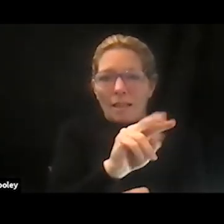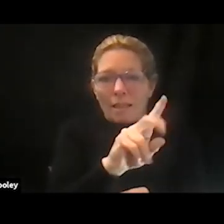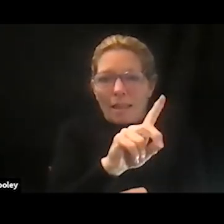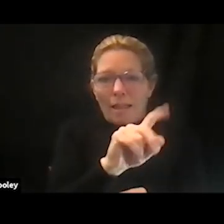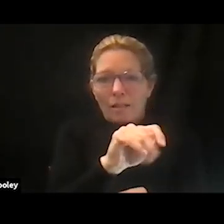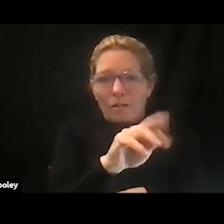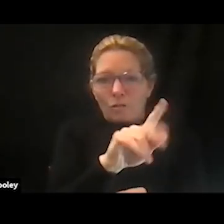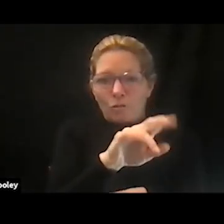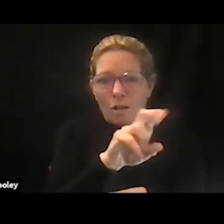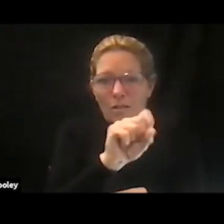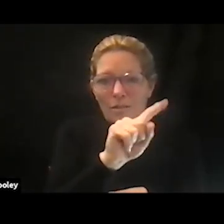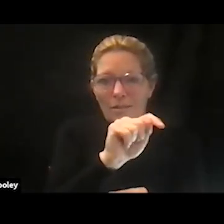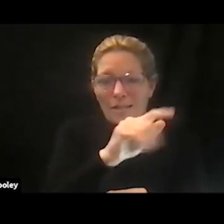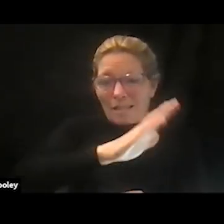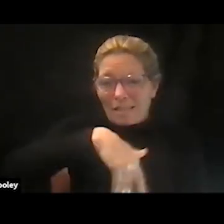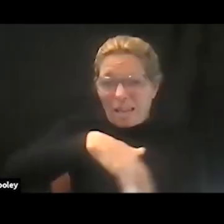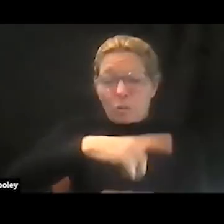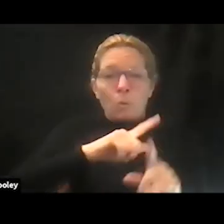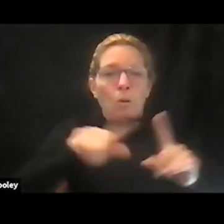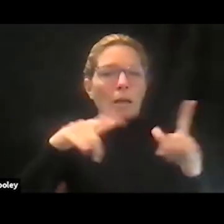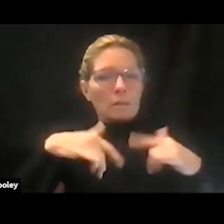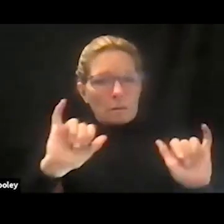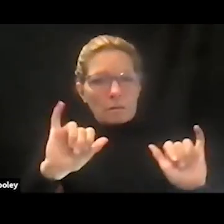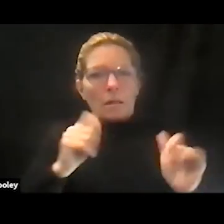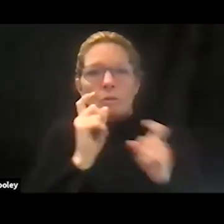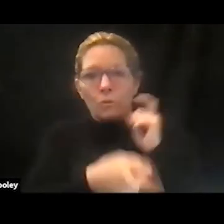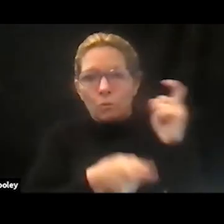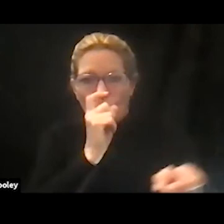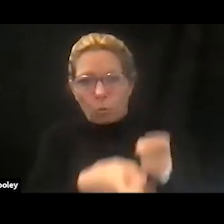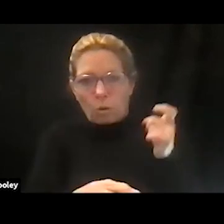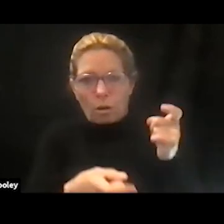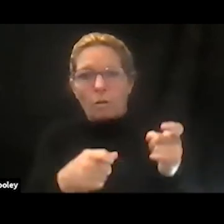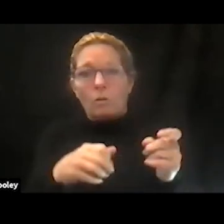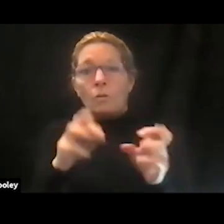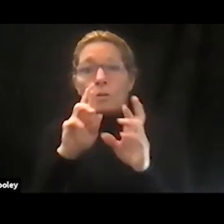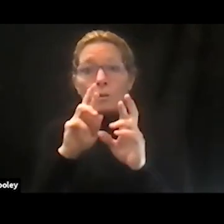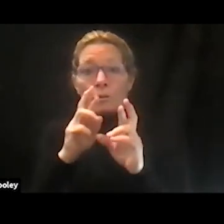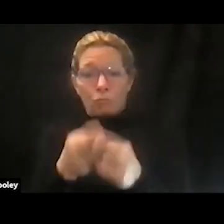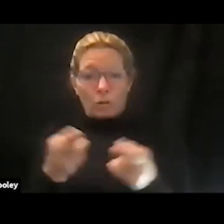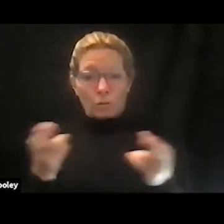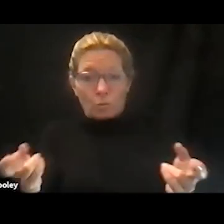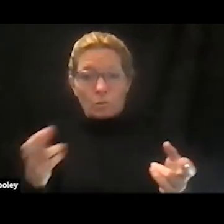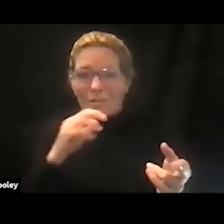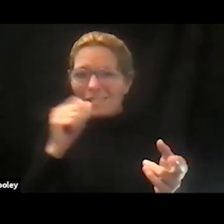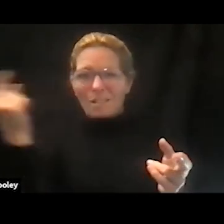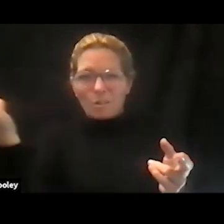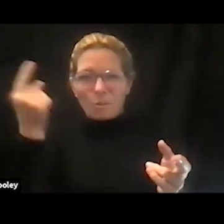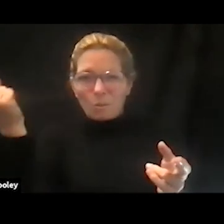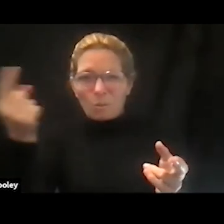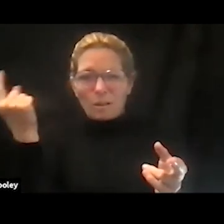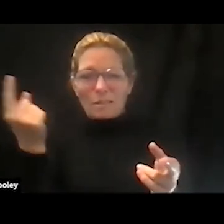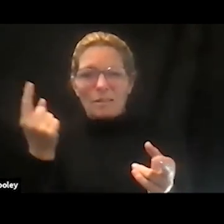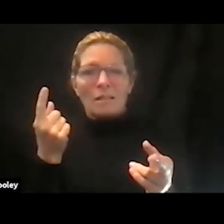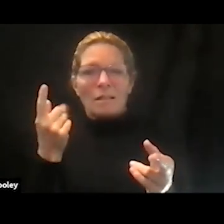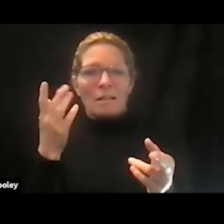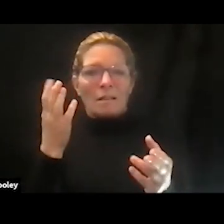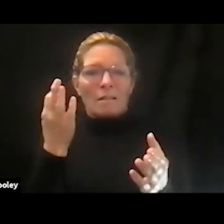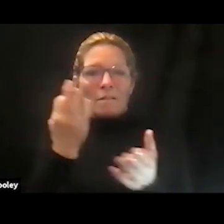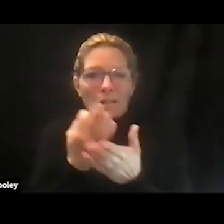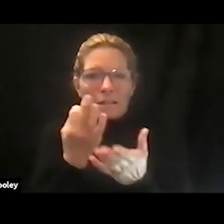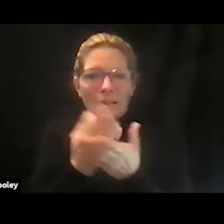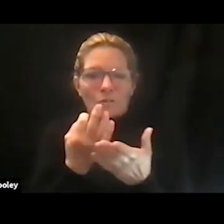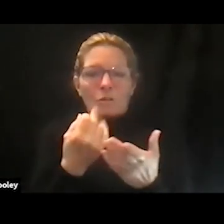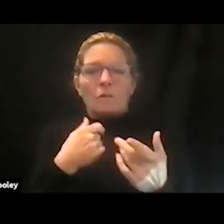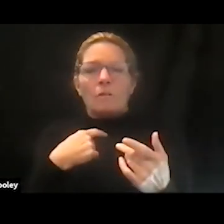find ways to donate resources. And when I say resources, it's not always financial resources, to